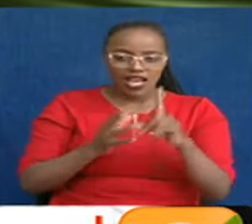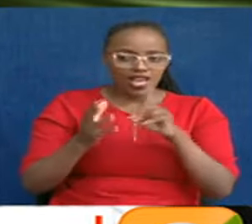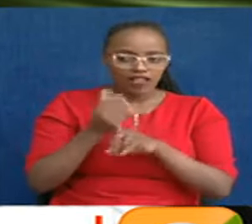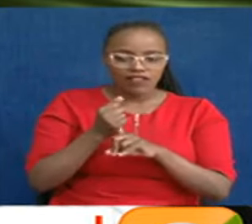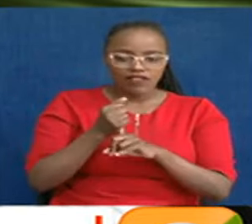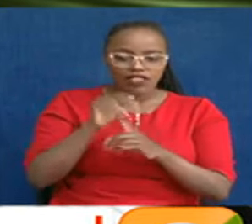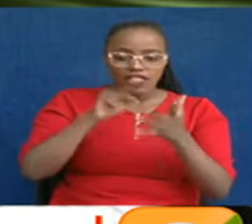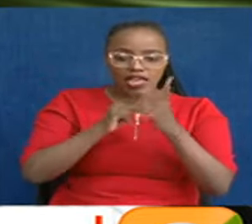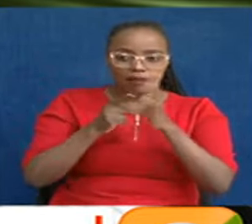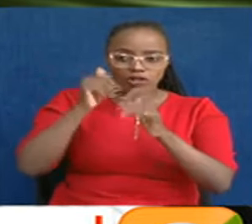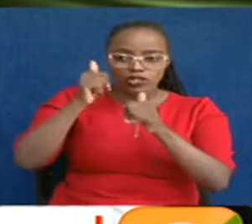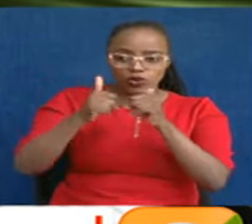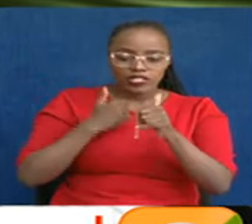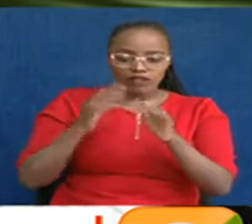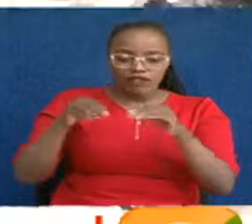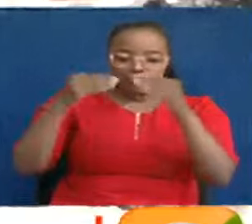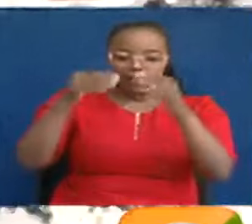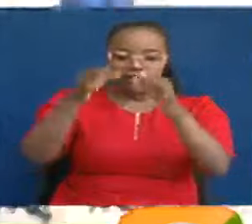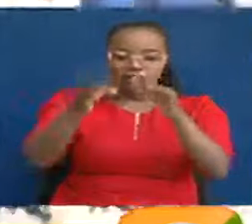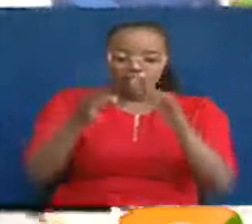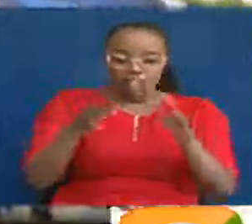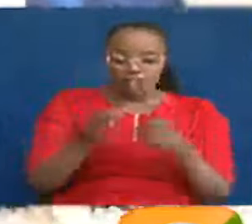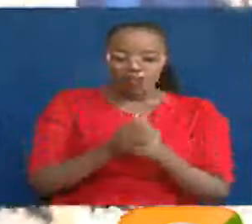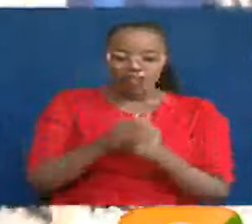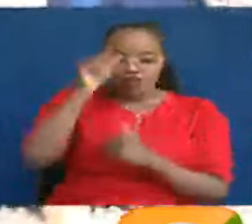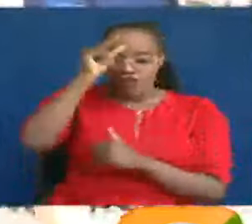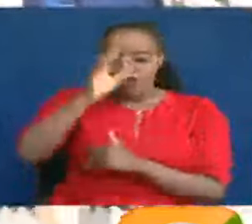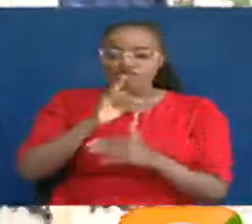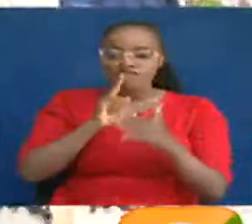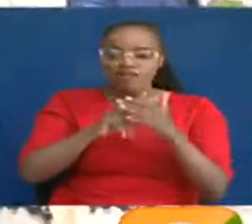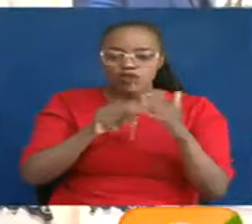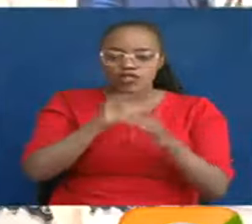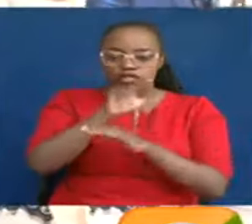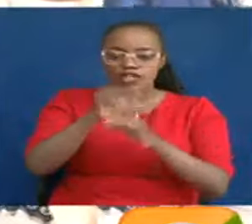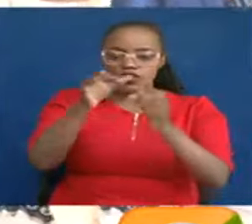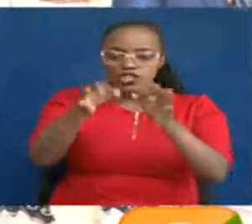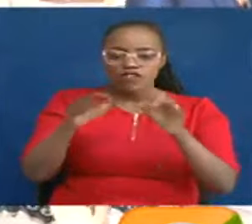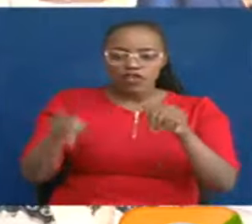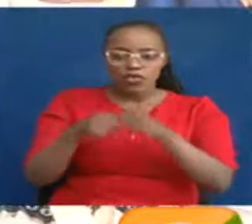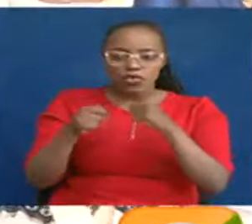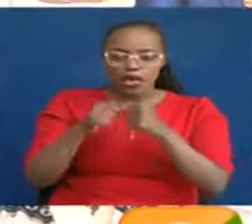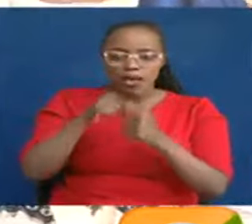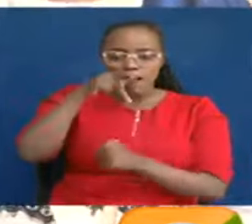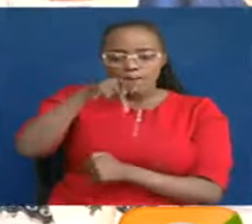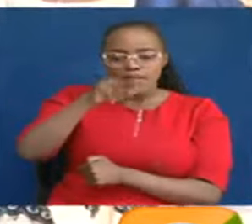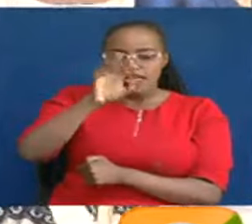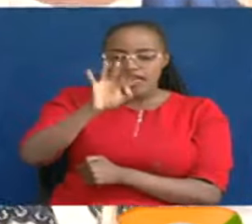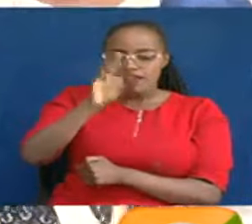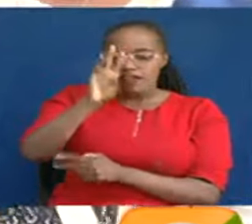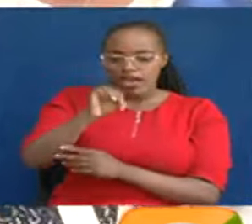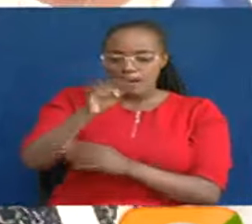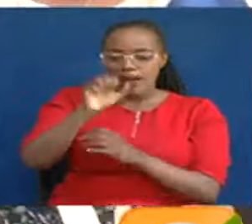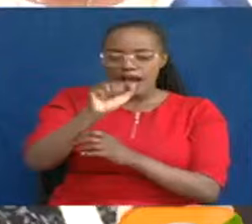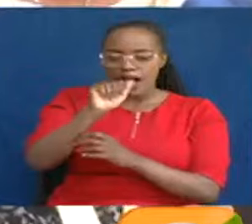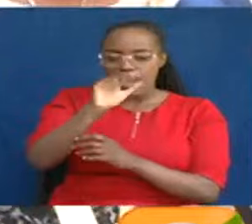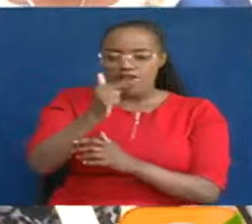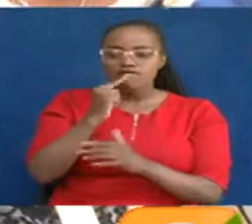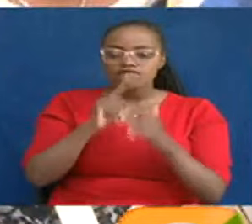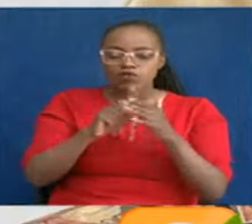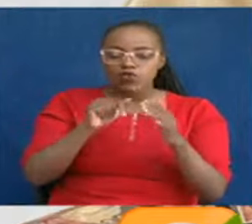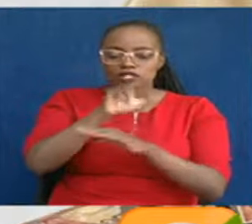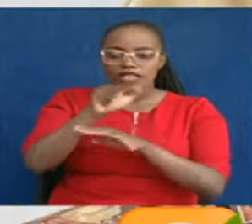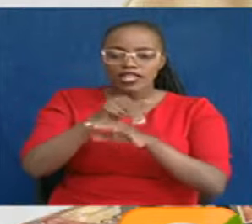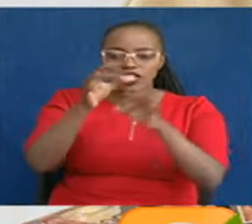the project designated accounts. Governors say Treasury has been violating the PFM Act, which provides that the National